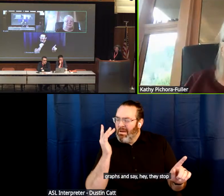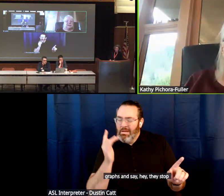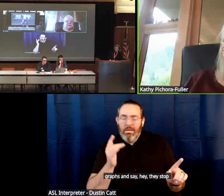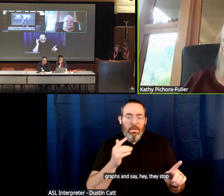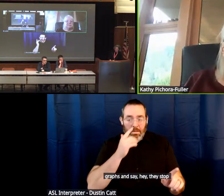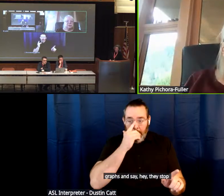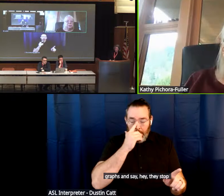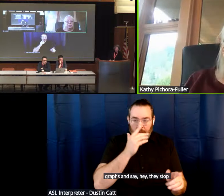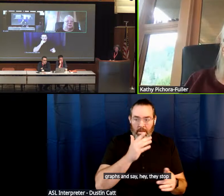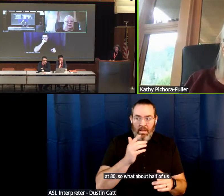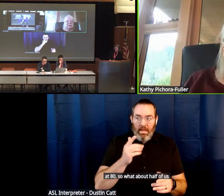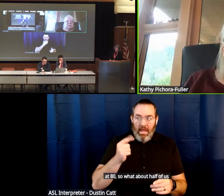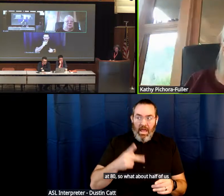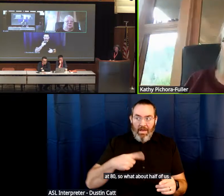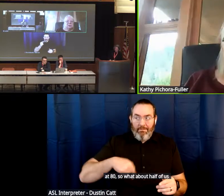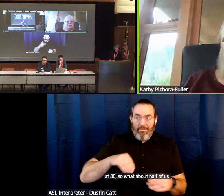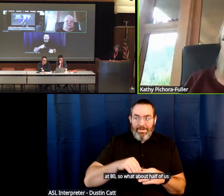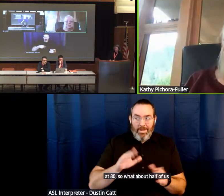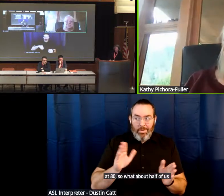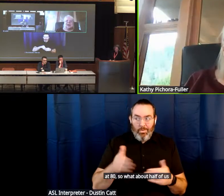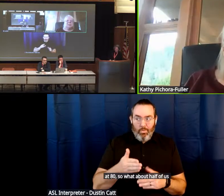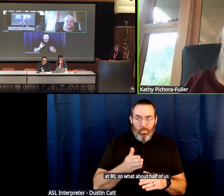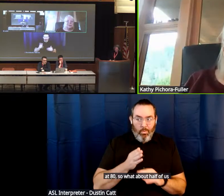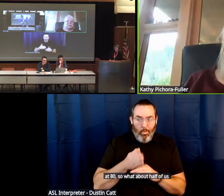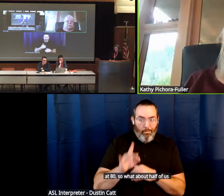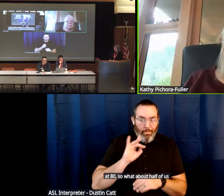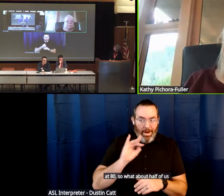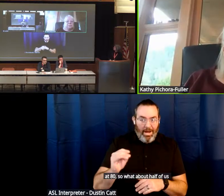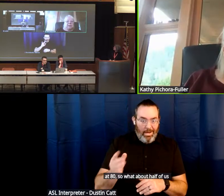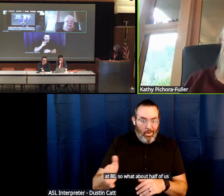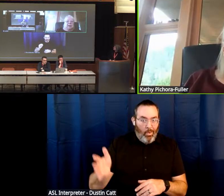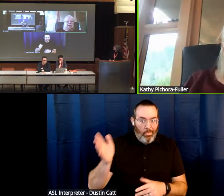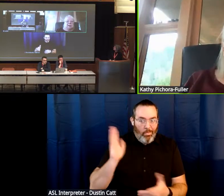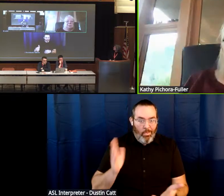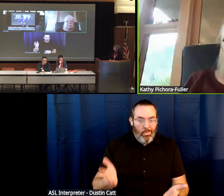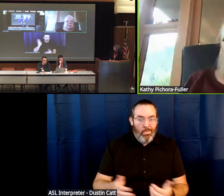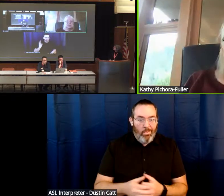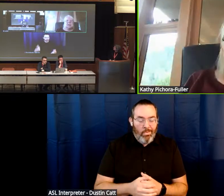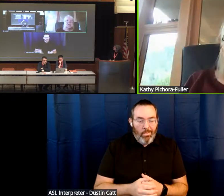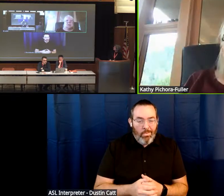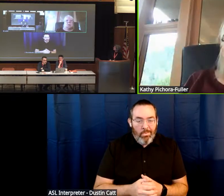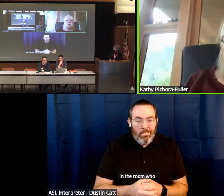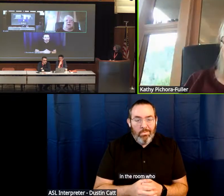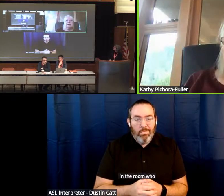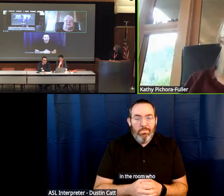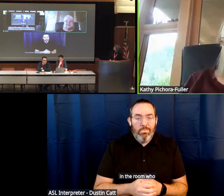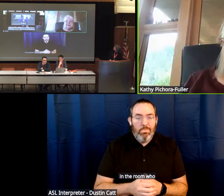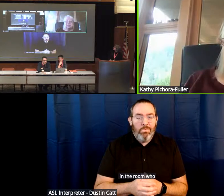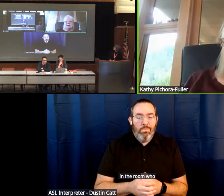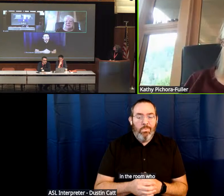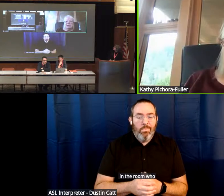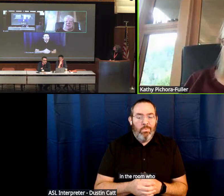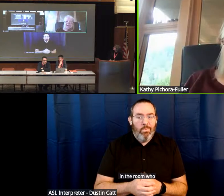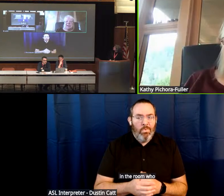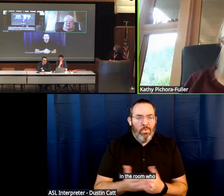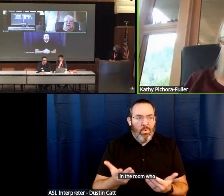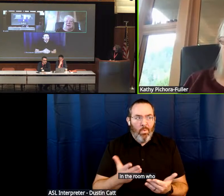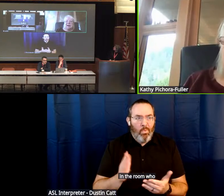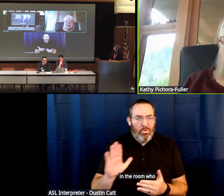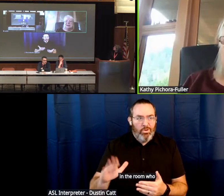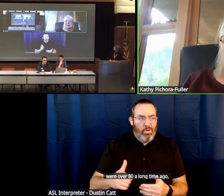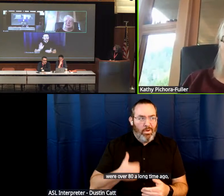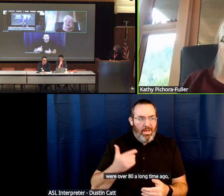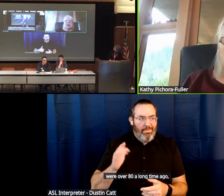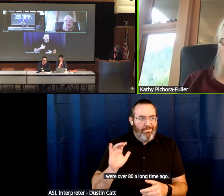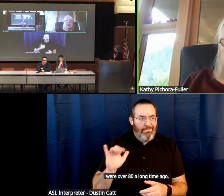in the room who are over 80 a long time ago? So what is their life like? And